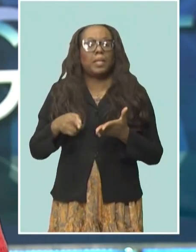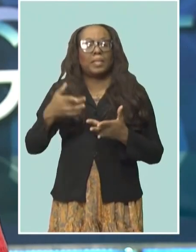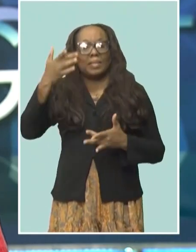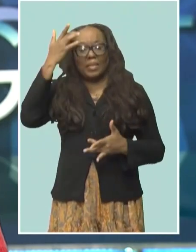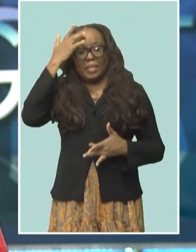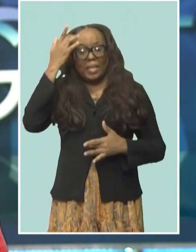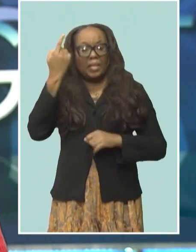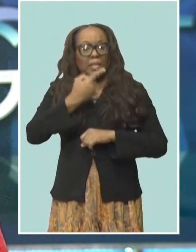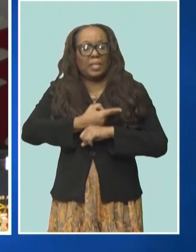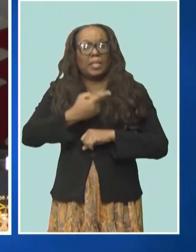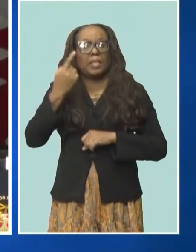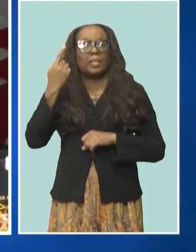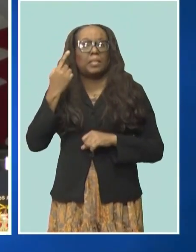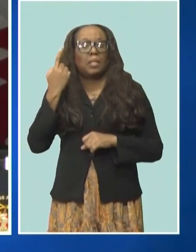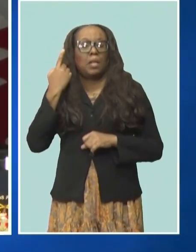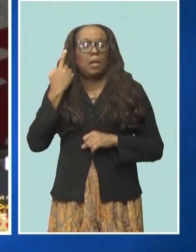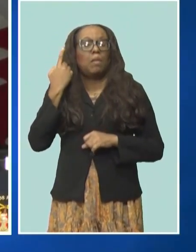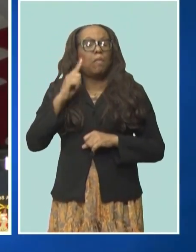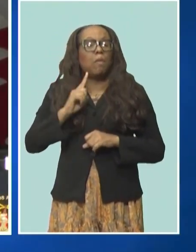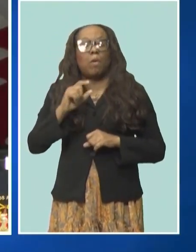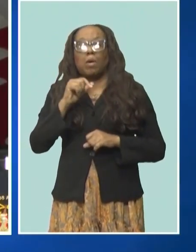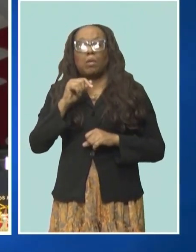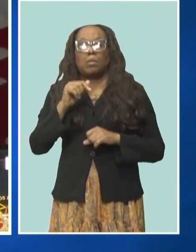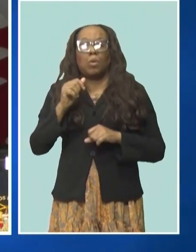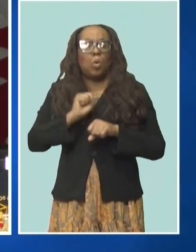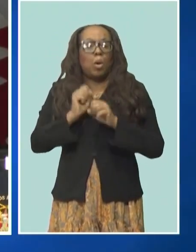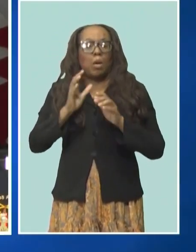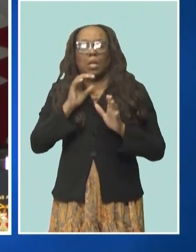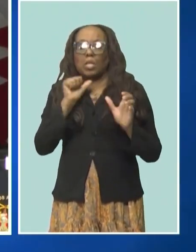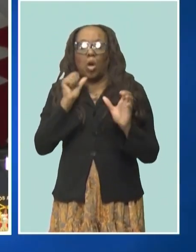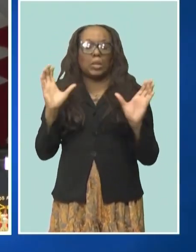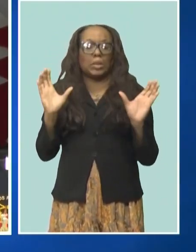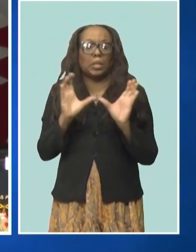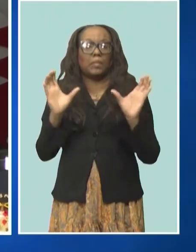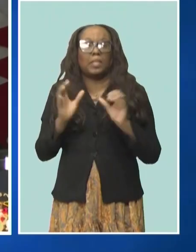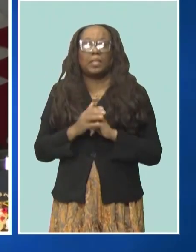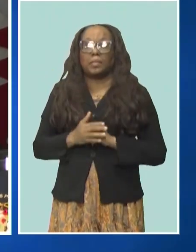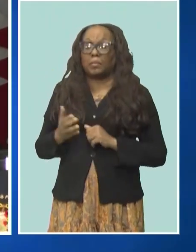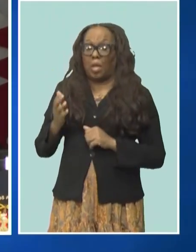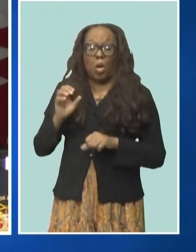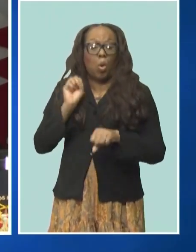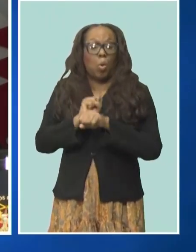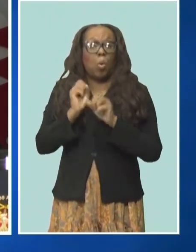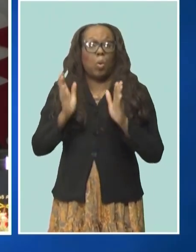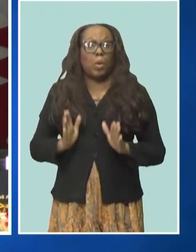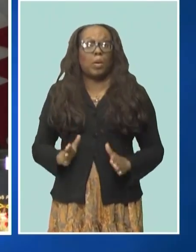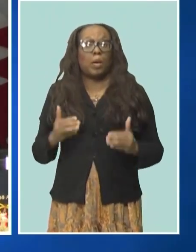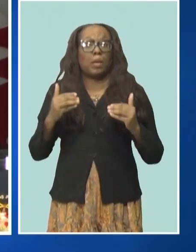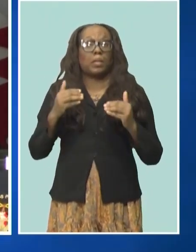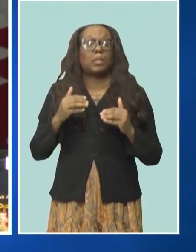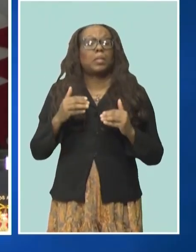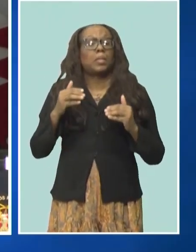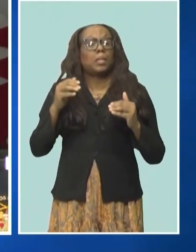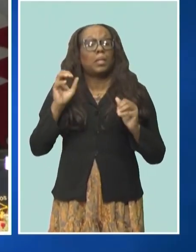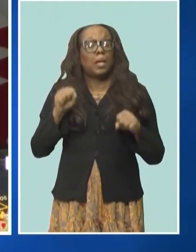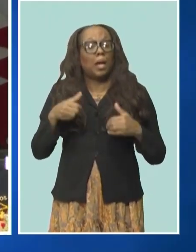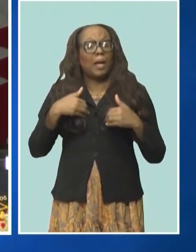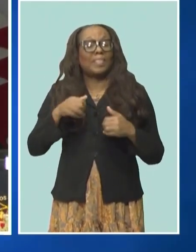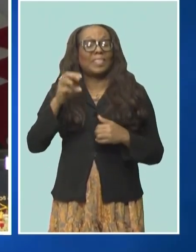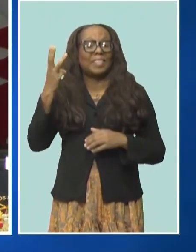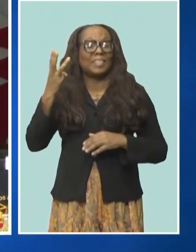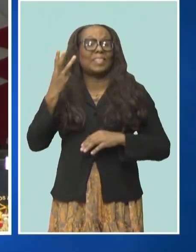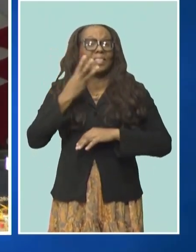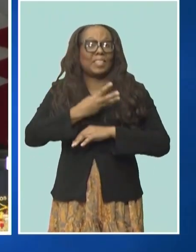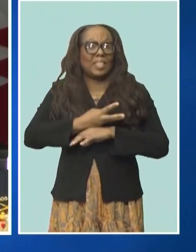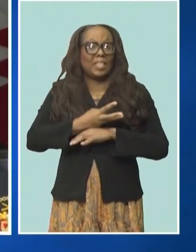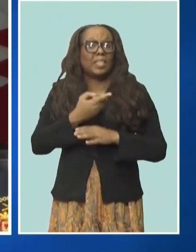workers. In the collective agreement, it says that workers are entitled to 6 days pay